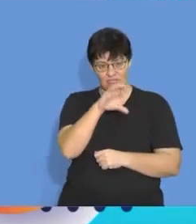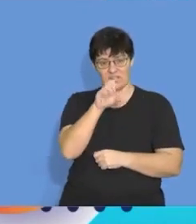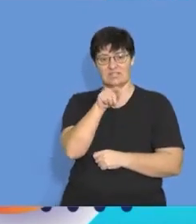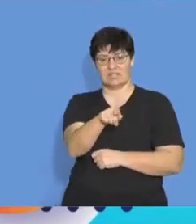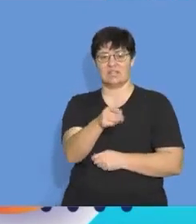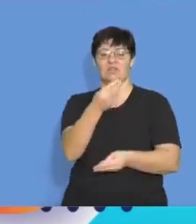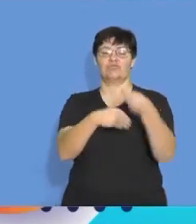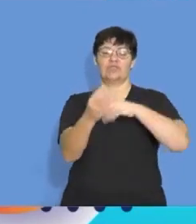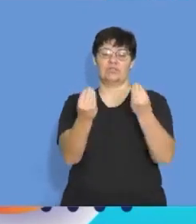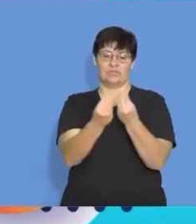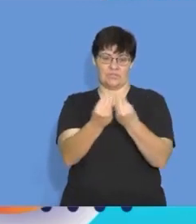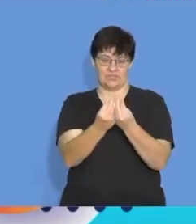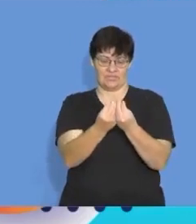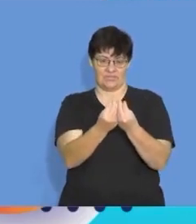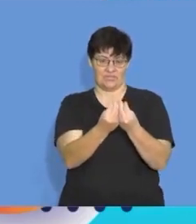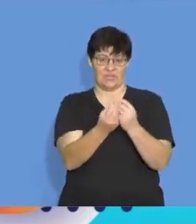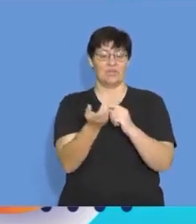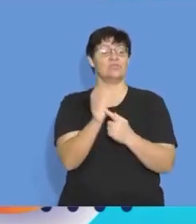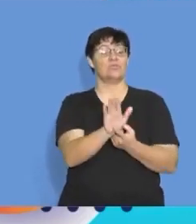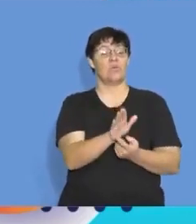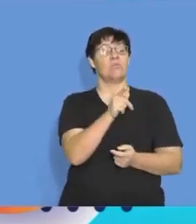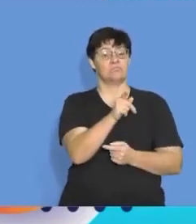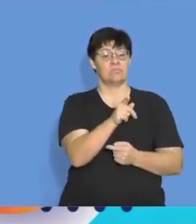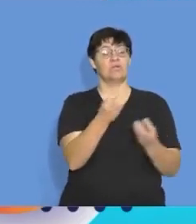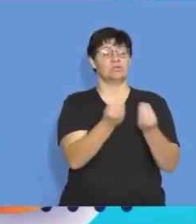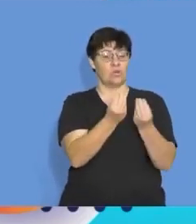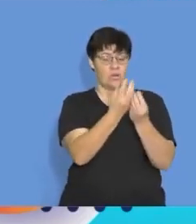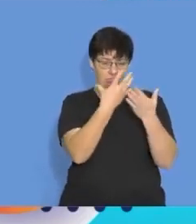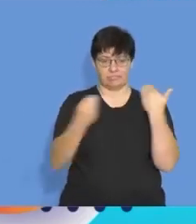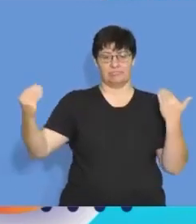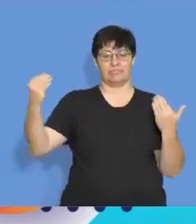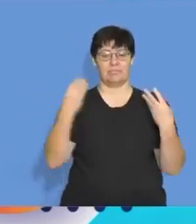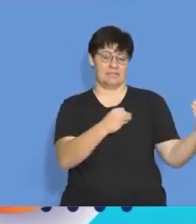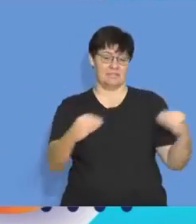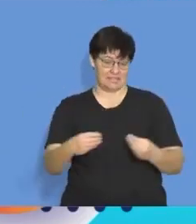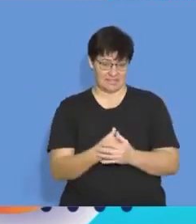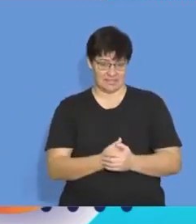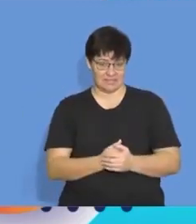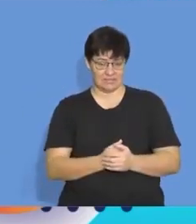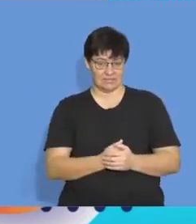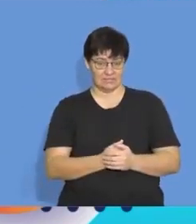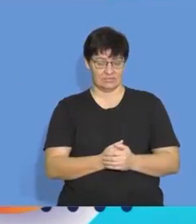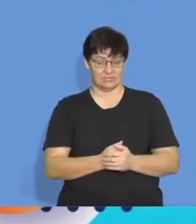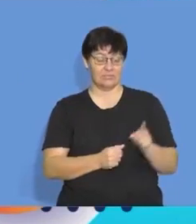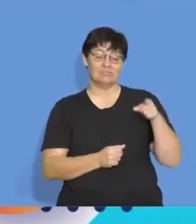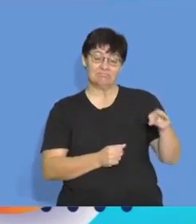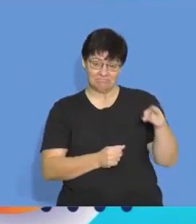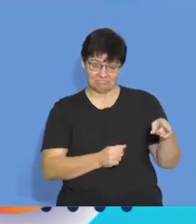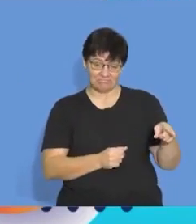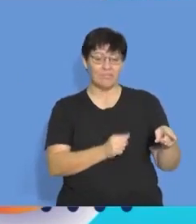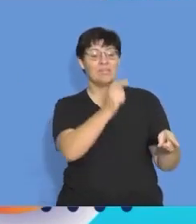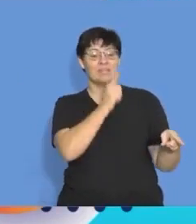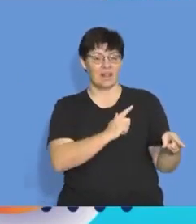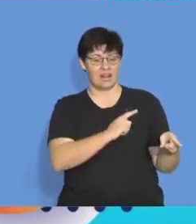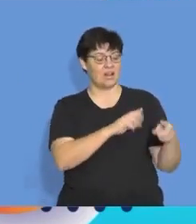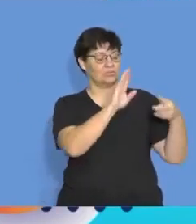trading stock, indicating the stock is leaving our business. So, continuous or perpetual inventory tells you